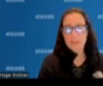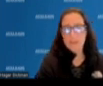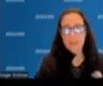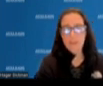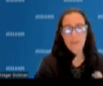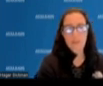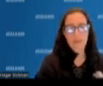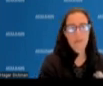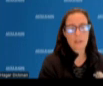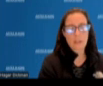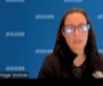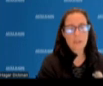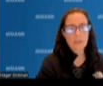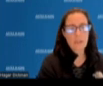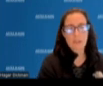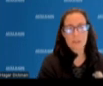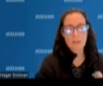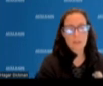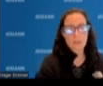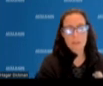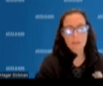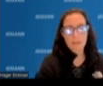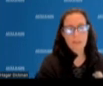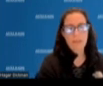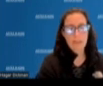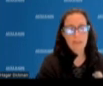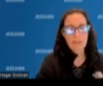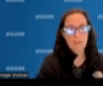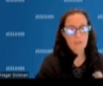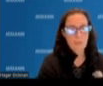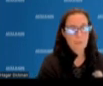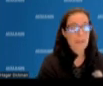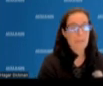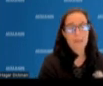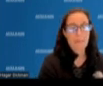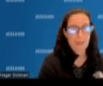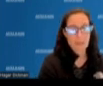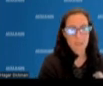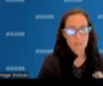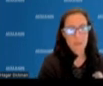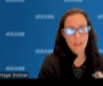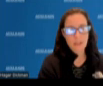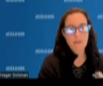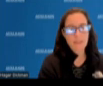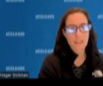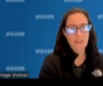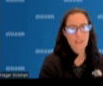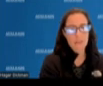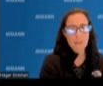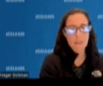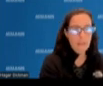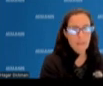they have an older adult that they're living with or in their lives that might be impacted or that could relate to